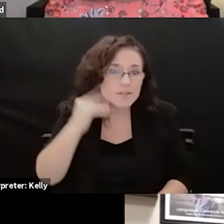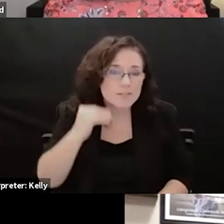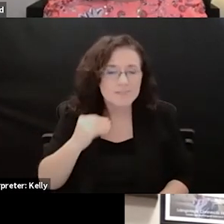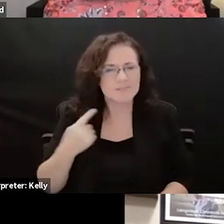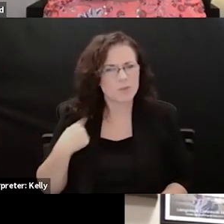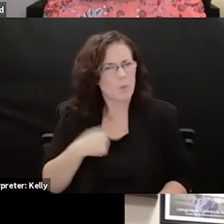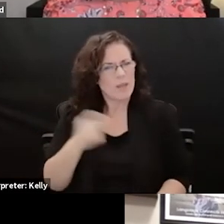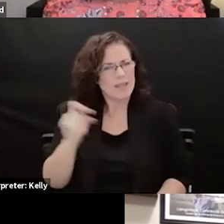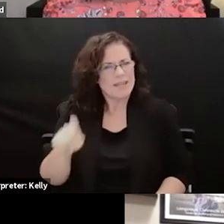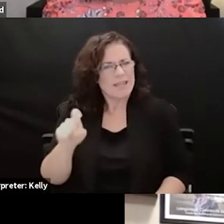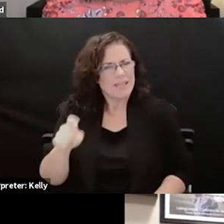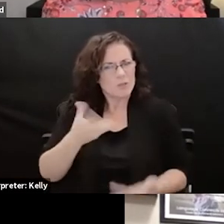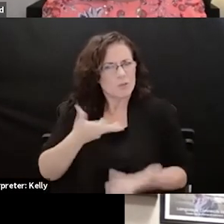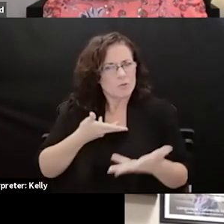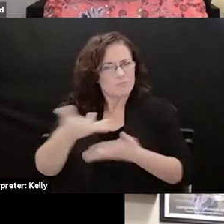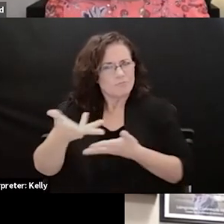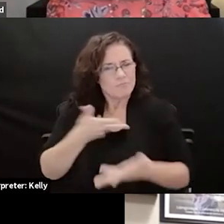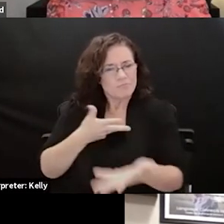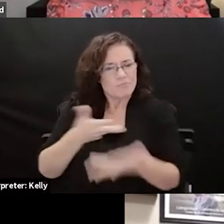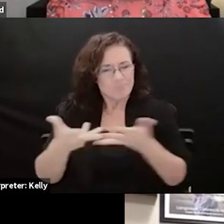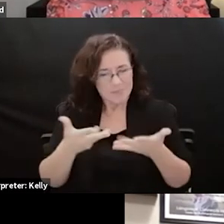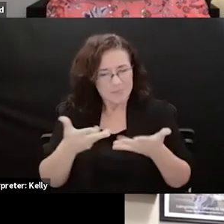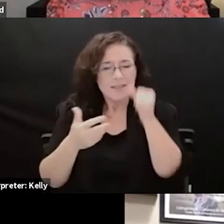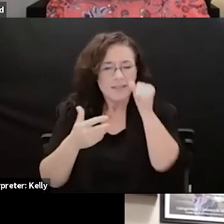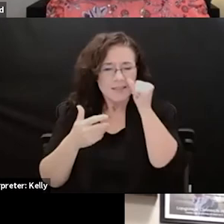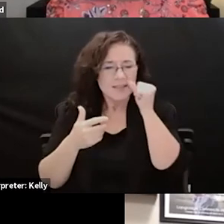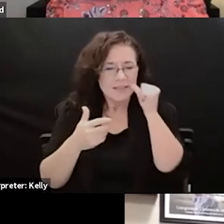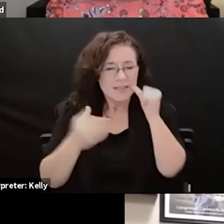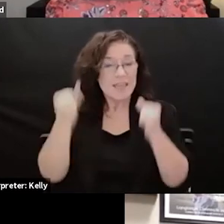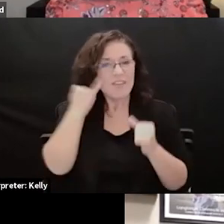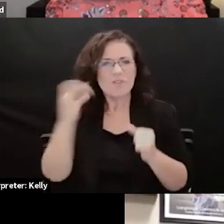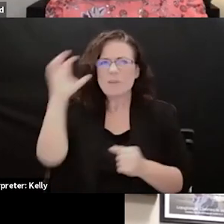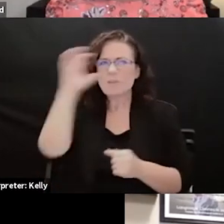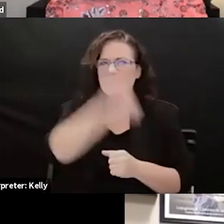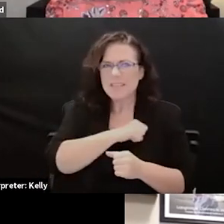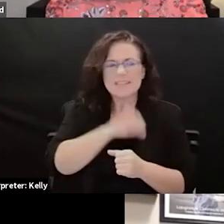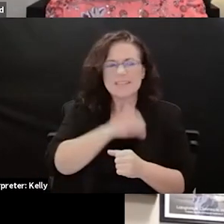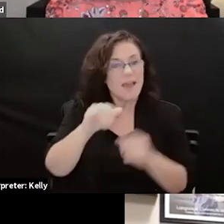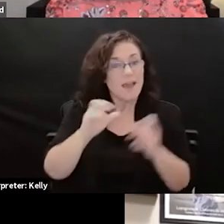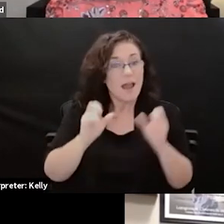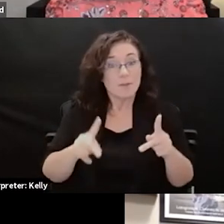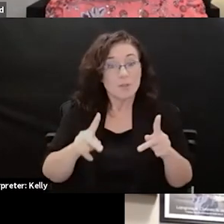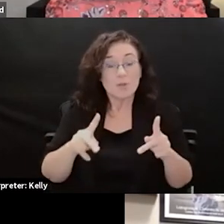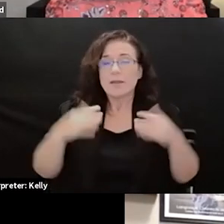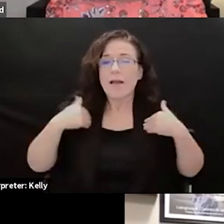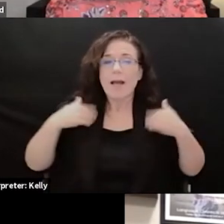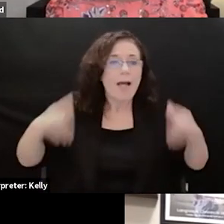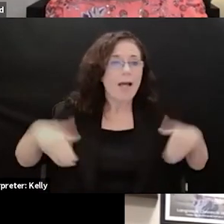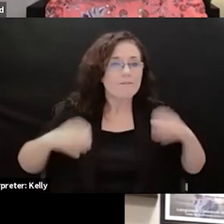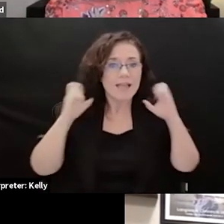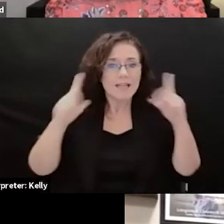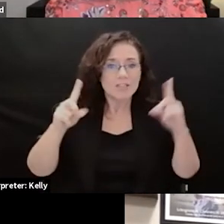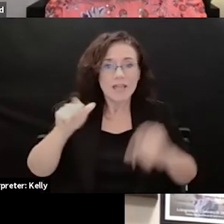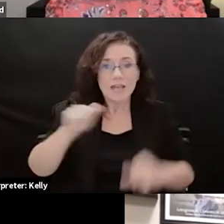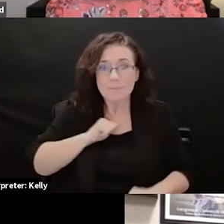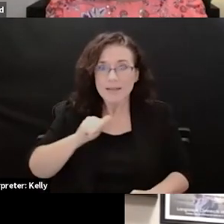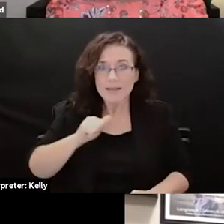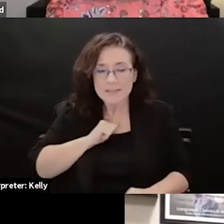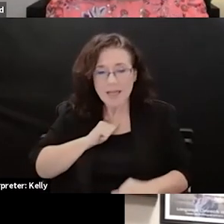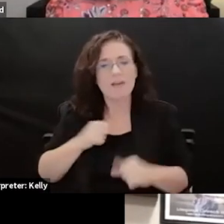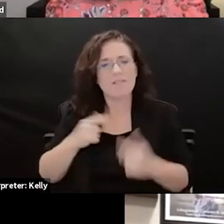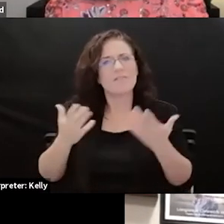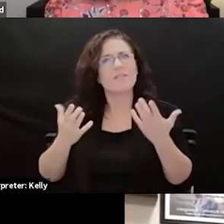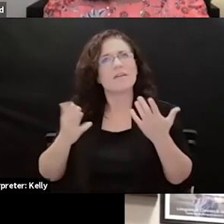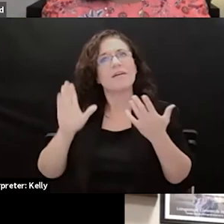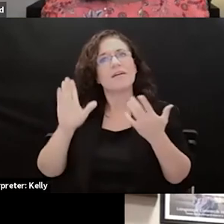don't um spread that throughout we miss an incredible opportunity to educate not only ourselves not only folks who we may be missing in the in in